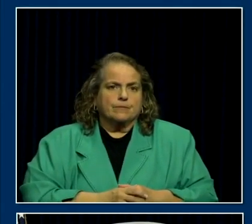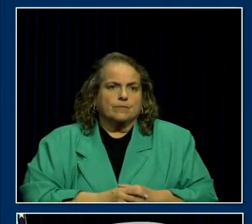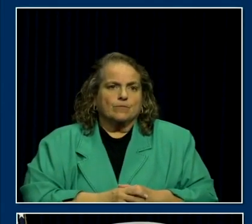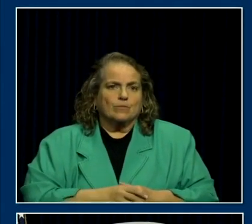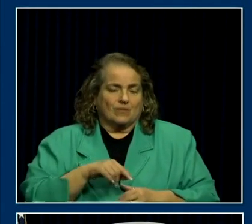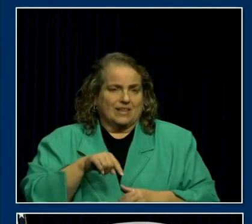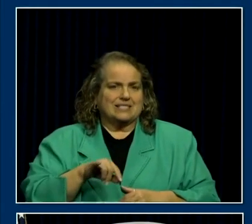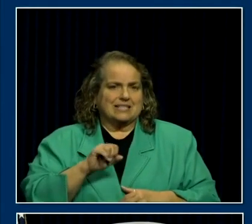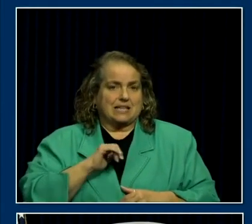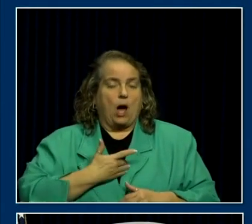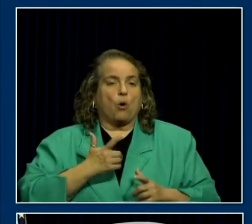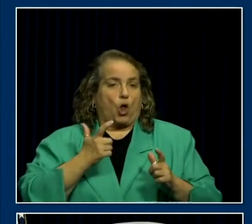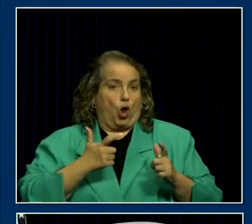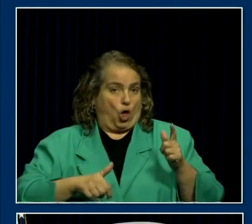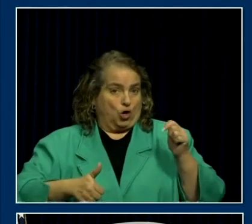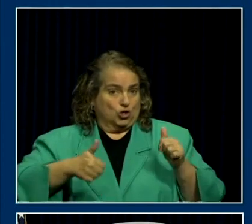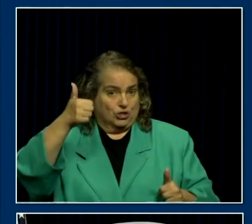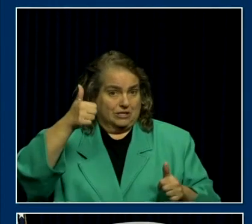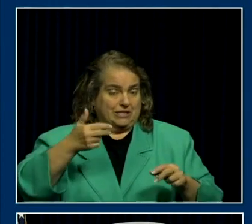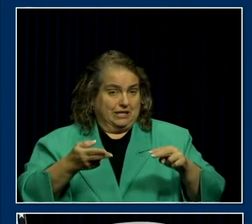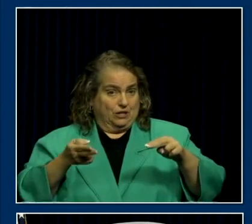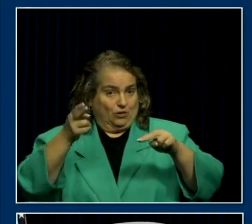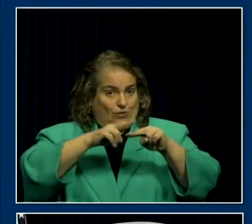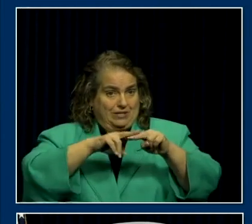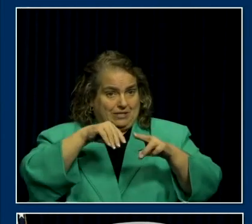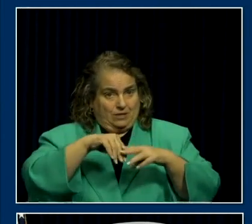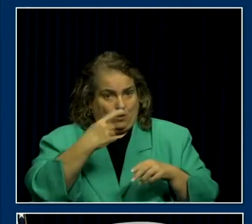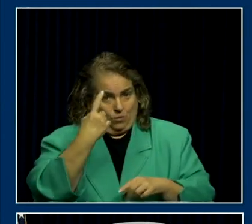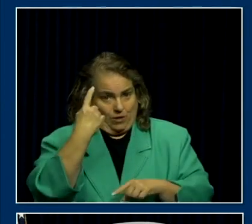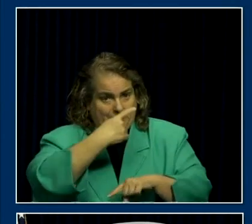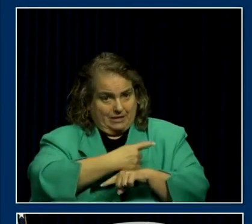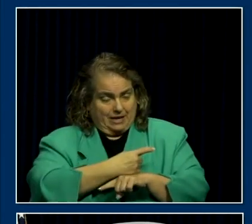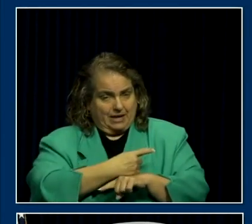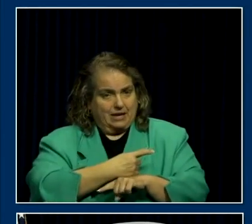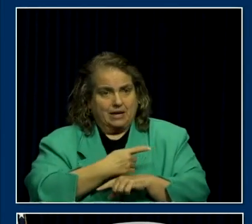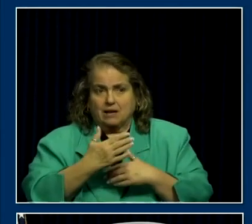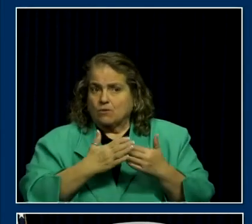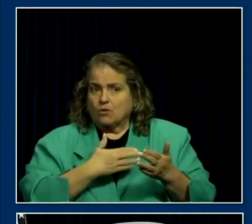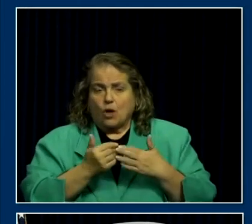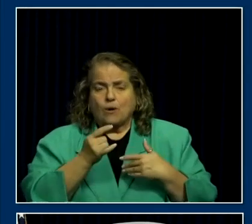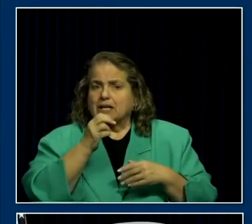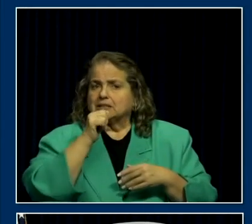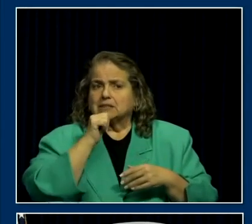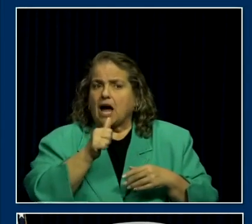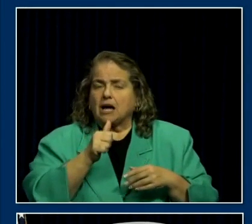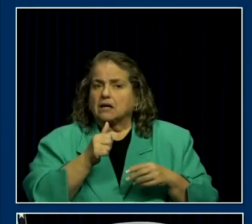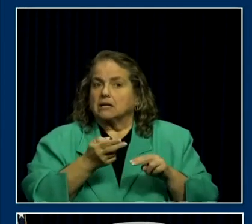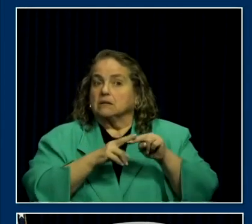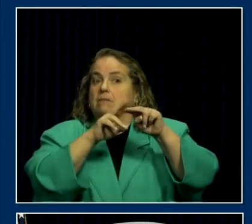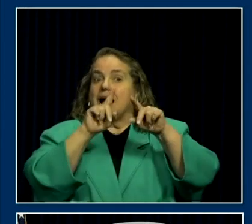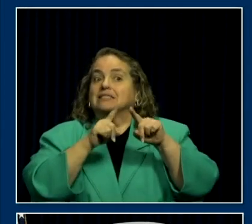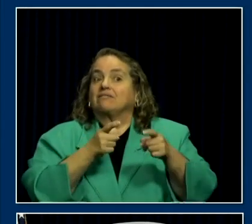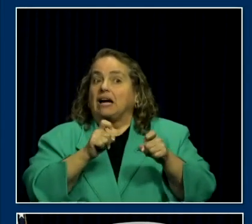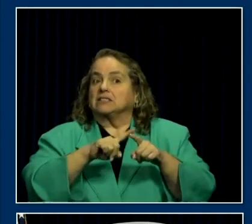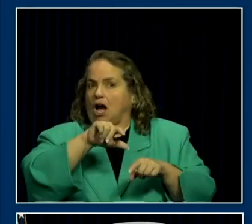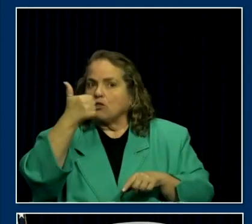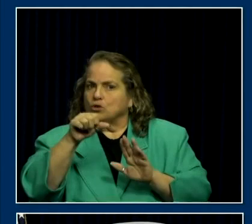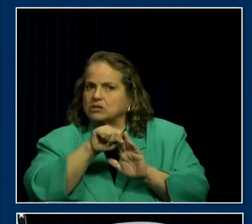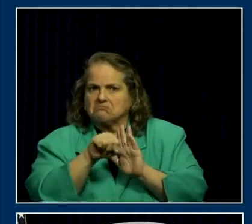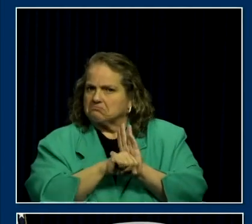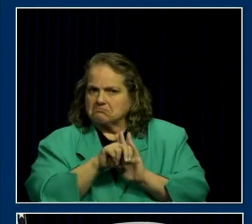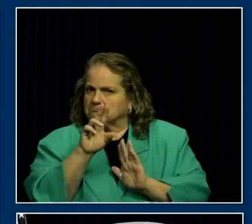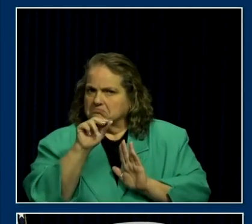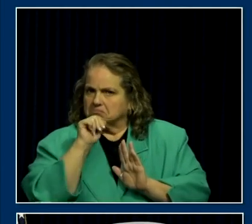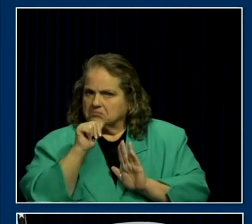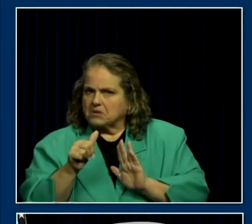our single largest increase in a day, though it is not escalating as quickly as other states. And